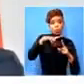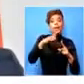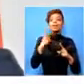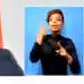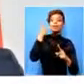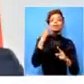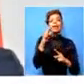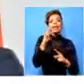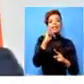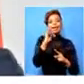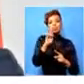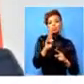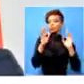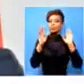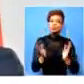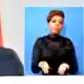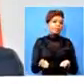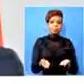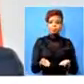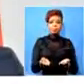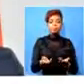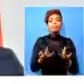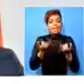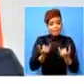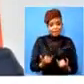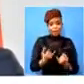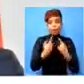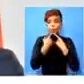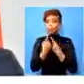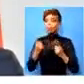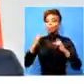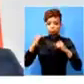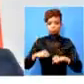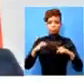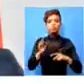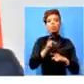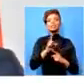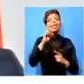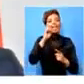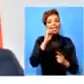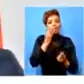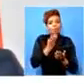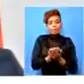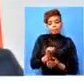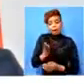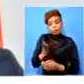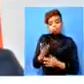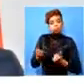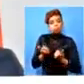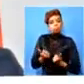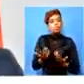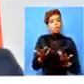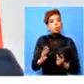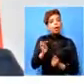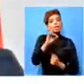proclamations. This one is a proclamation for the use of the evidence already gathered at the Commission of Inquiry